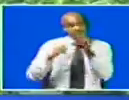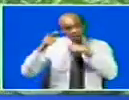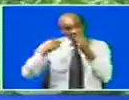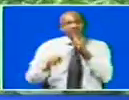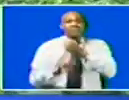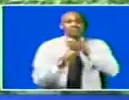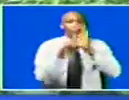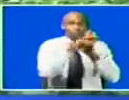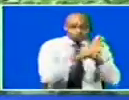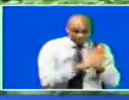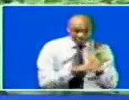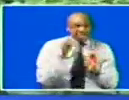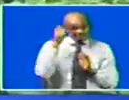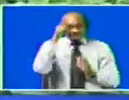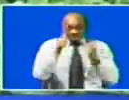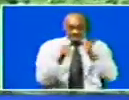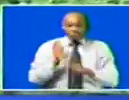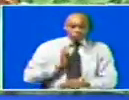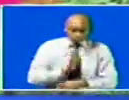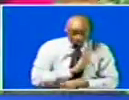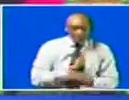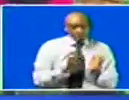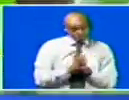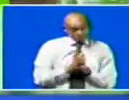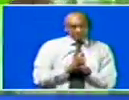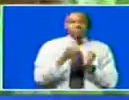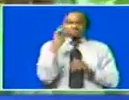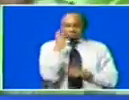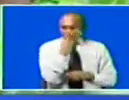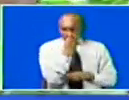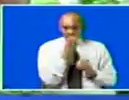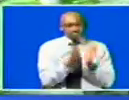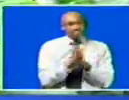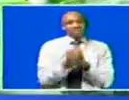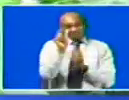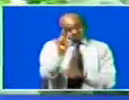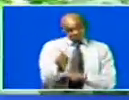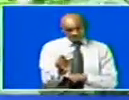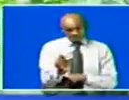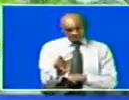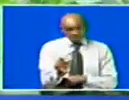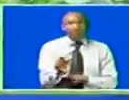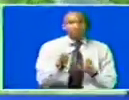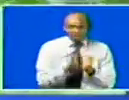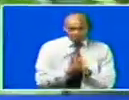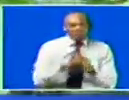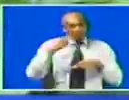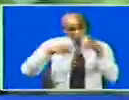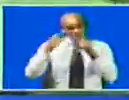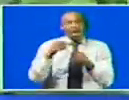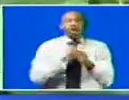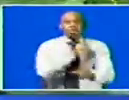Support Program, Kenya Dairy Board, and the Horticultural Competent Authority Structure, Horticultural Crop Development